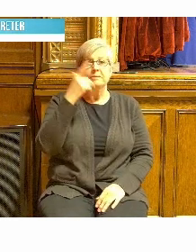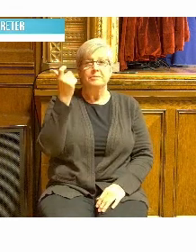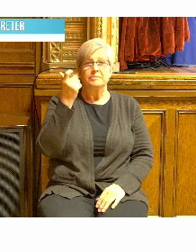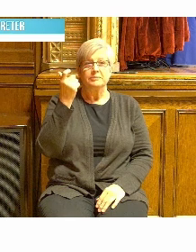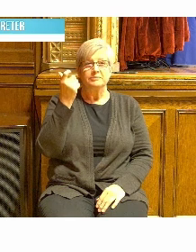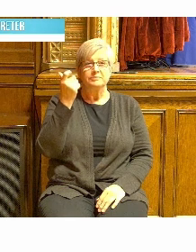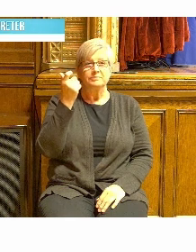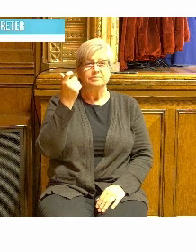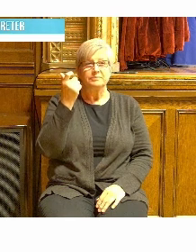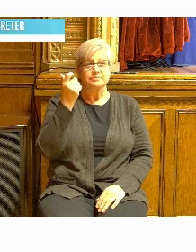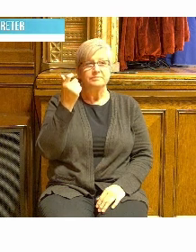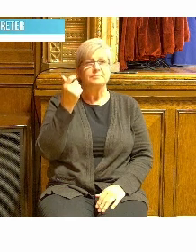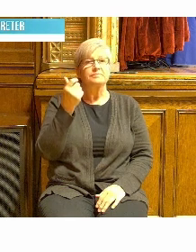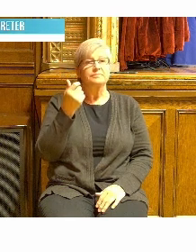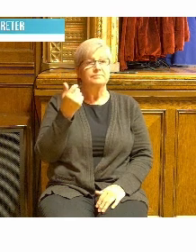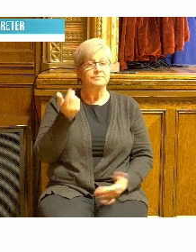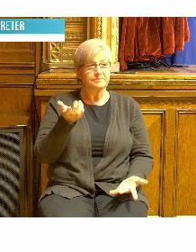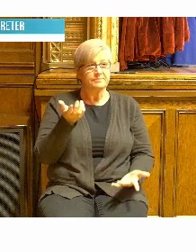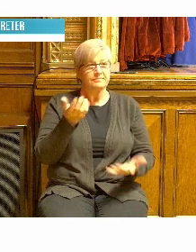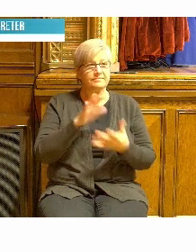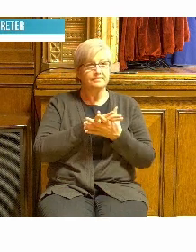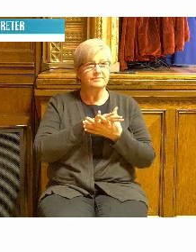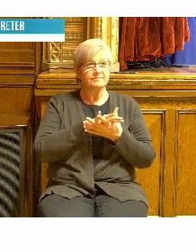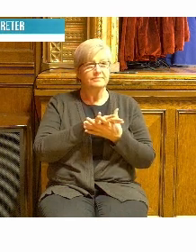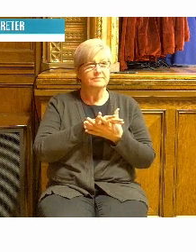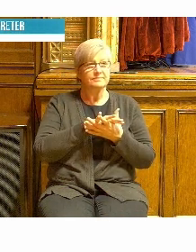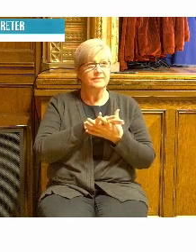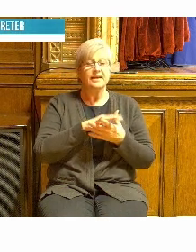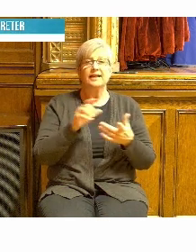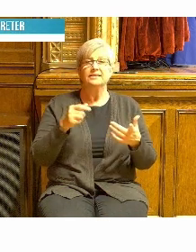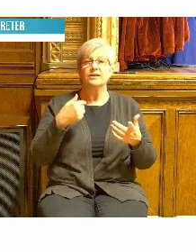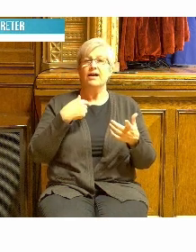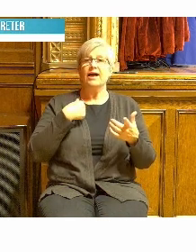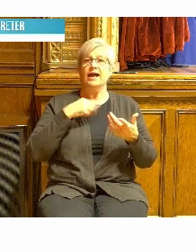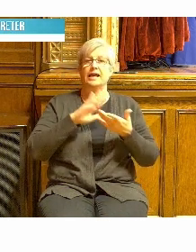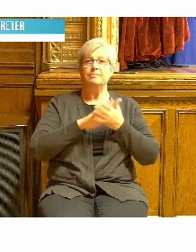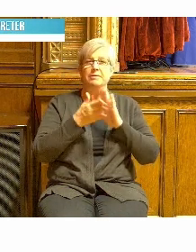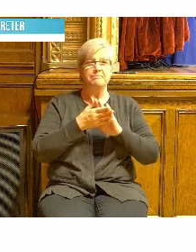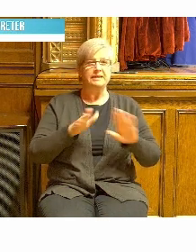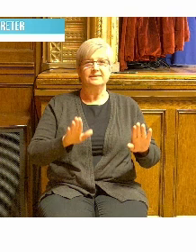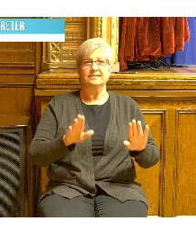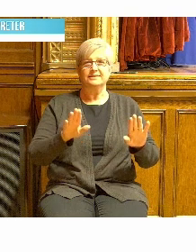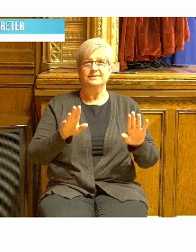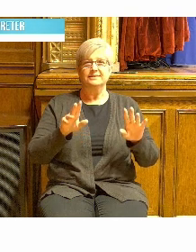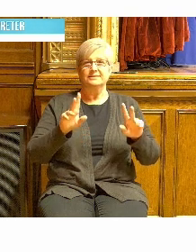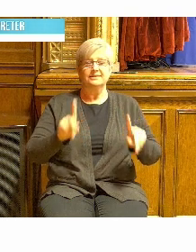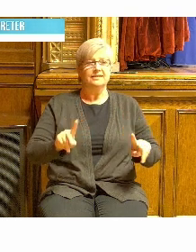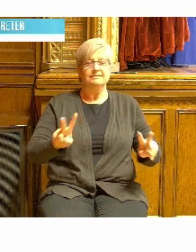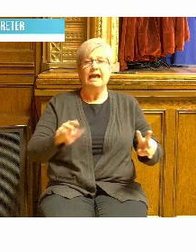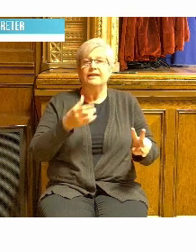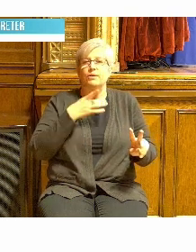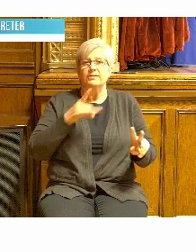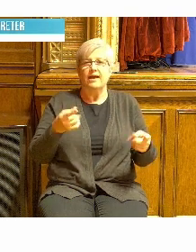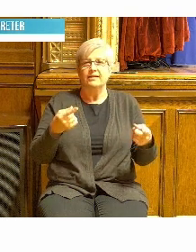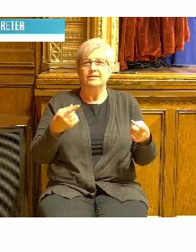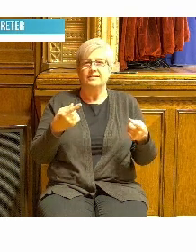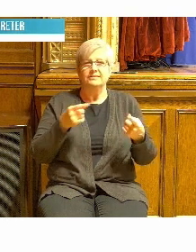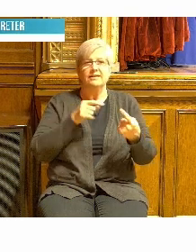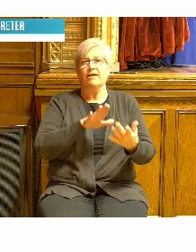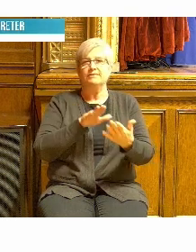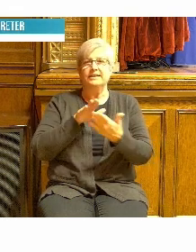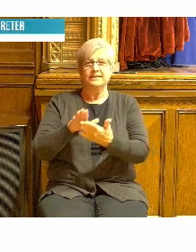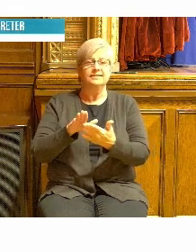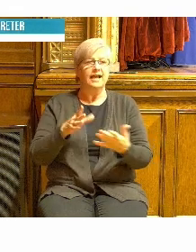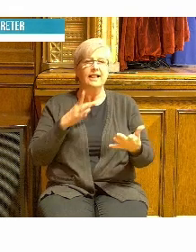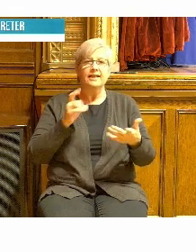because, one, I thought it, I'm a peacemaker, right? I don't like conflict per se, and I like to bridge gaps